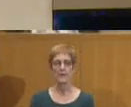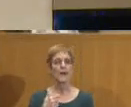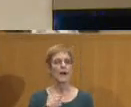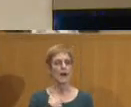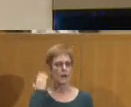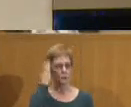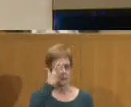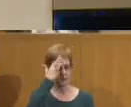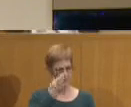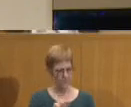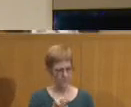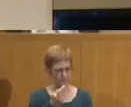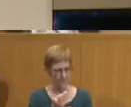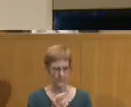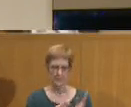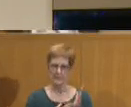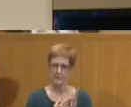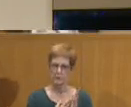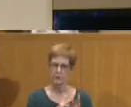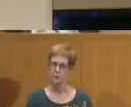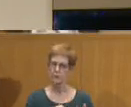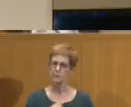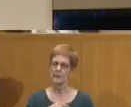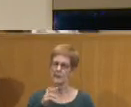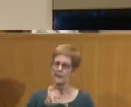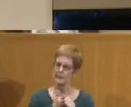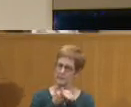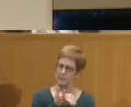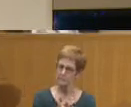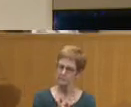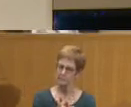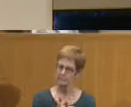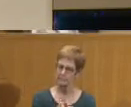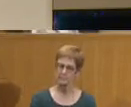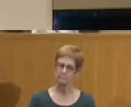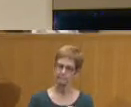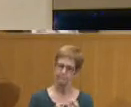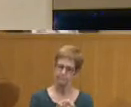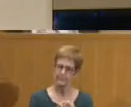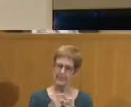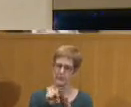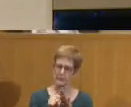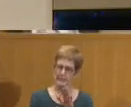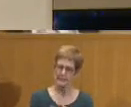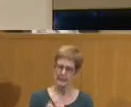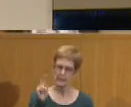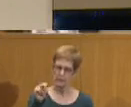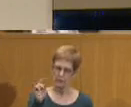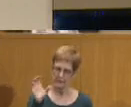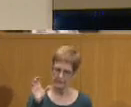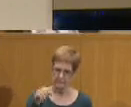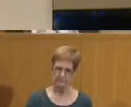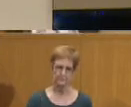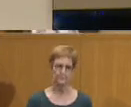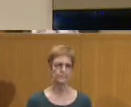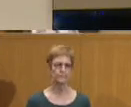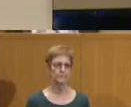and so we're going to ask Aria to hold the Bible, right? Can you hold both hands? Yes,